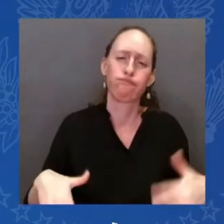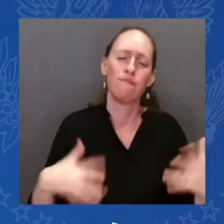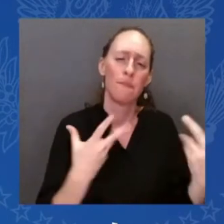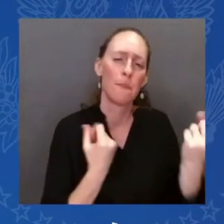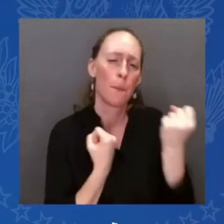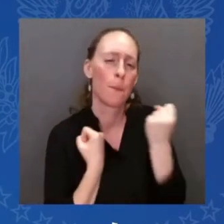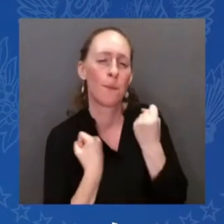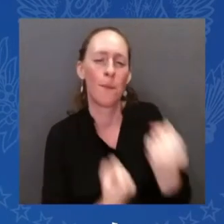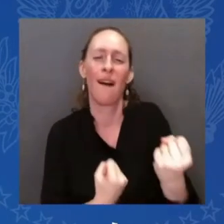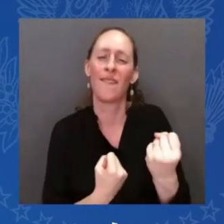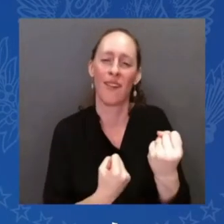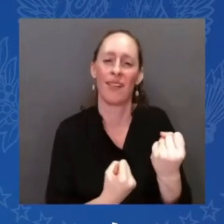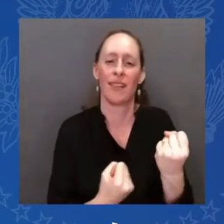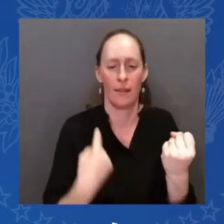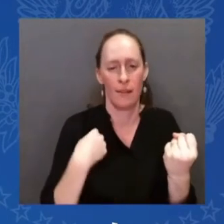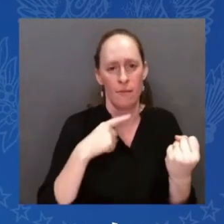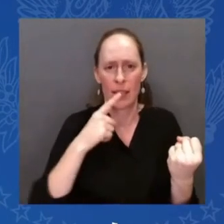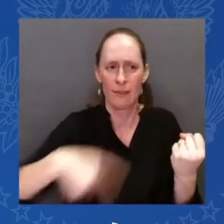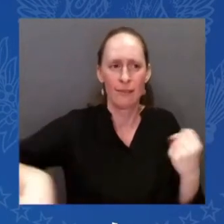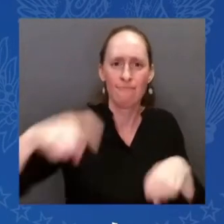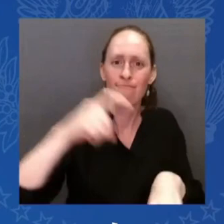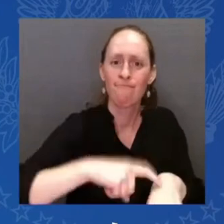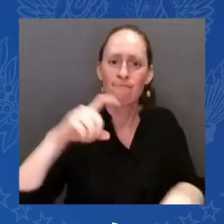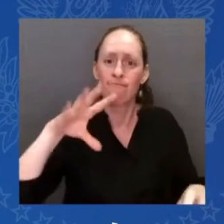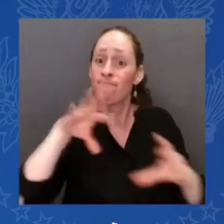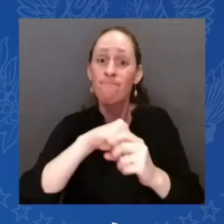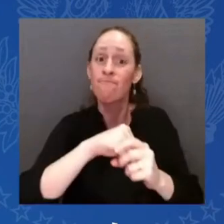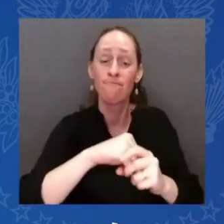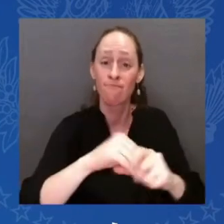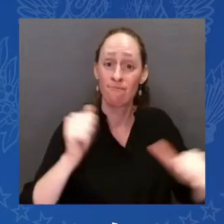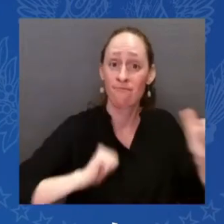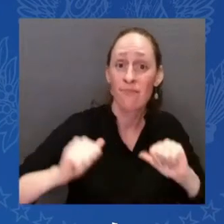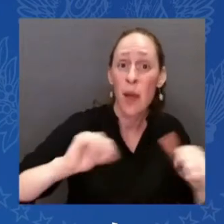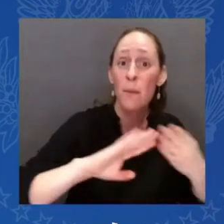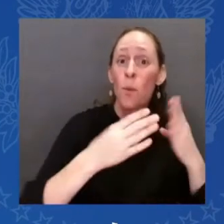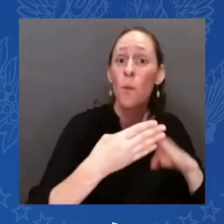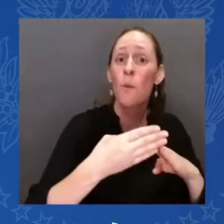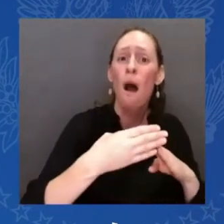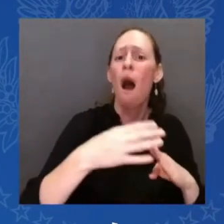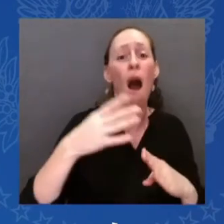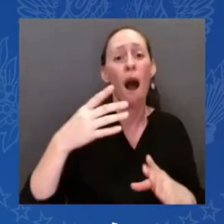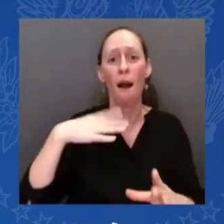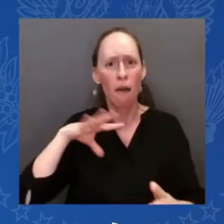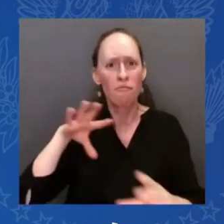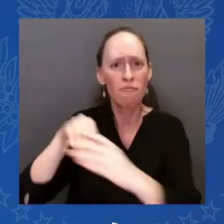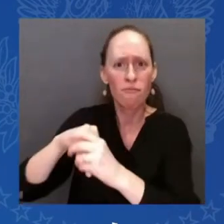the camera. We have a brilliant Chicano-Mexicano cast